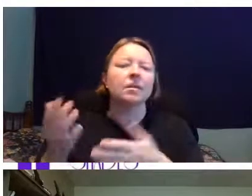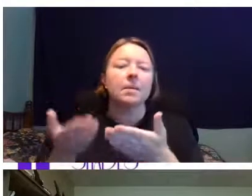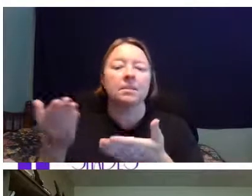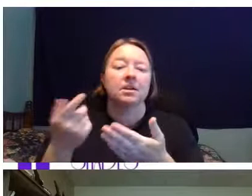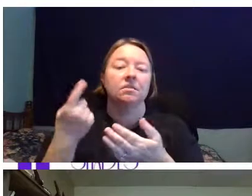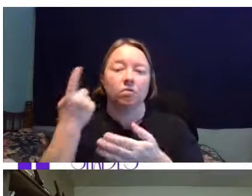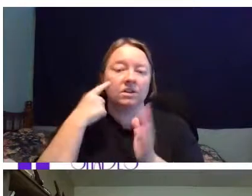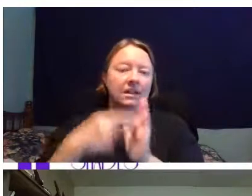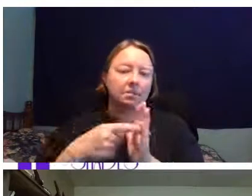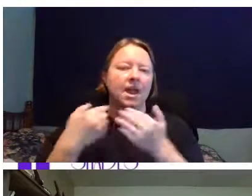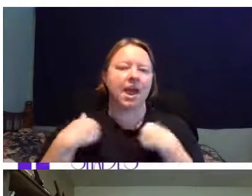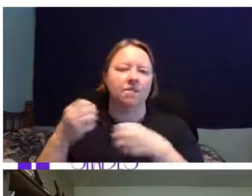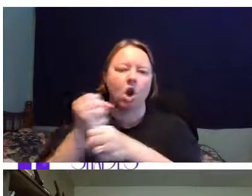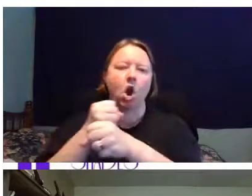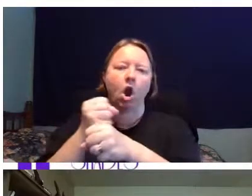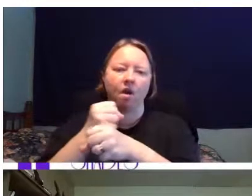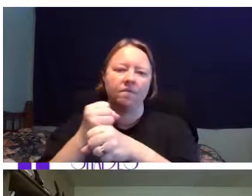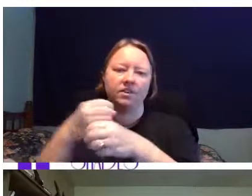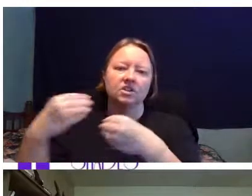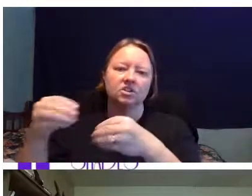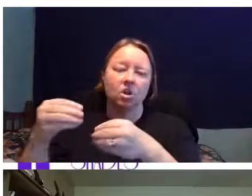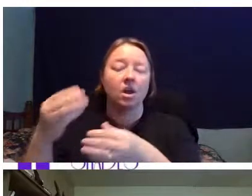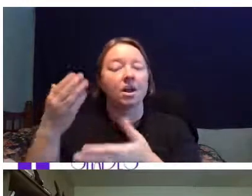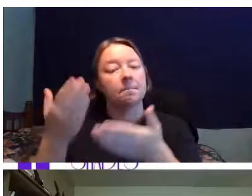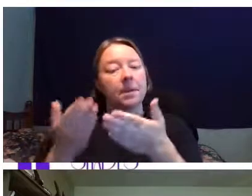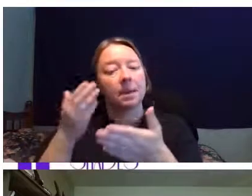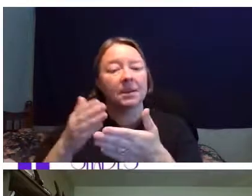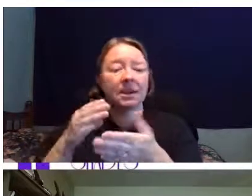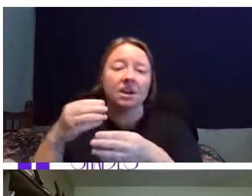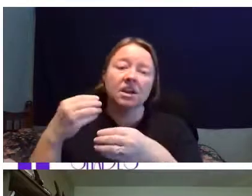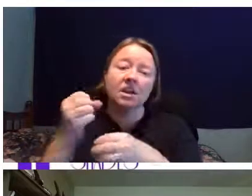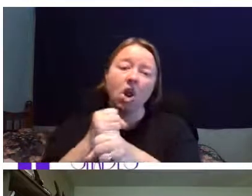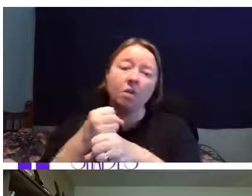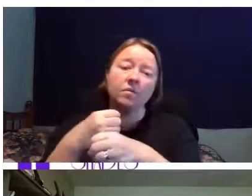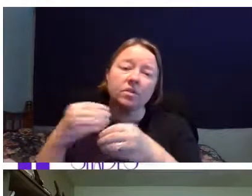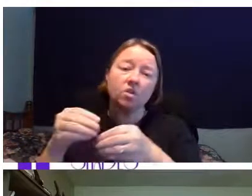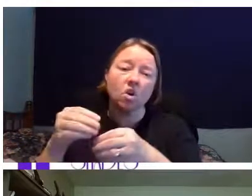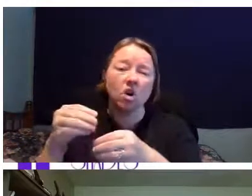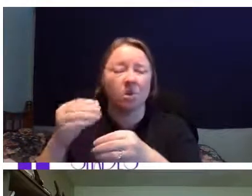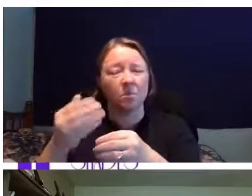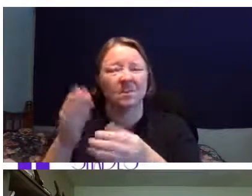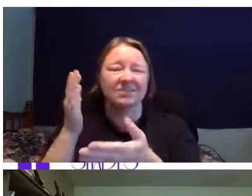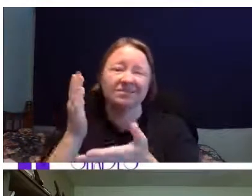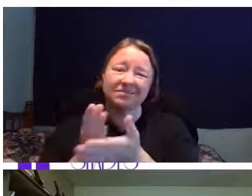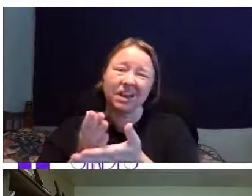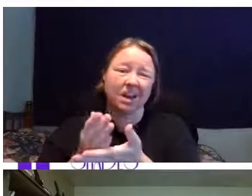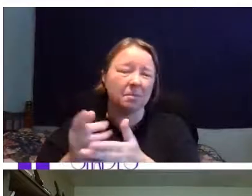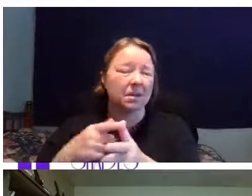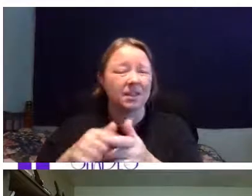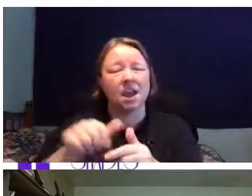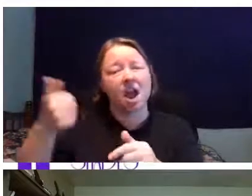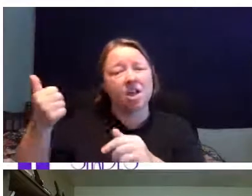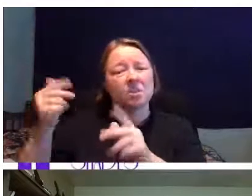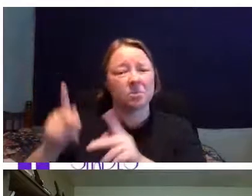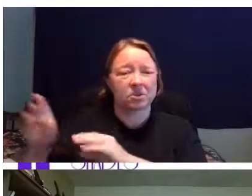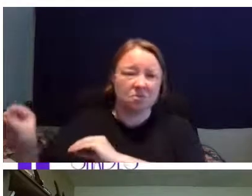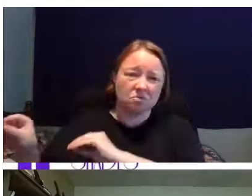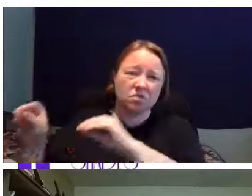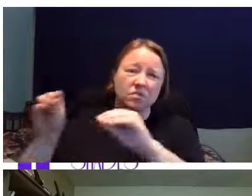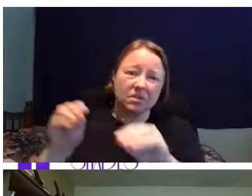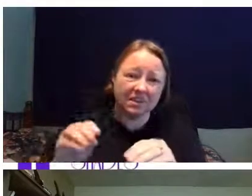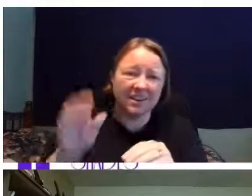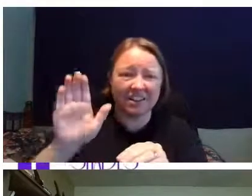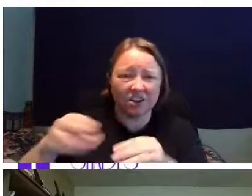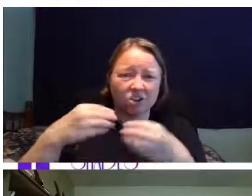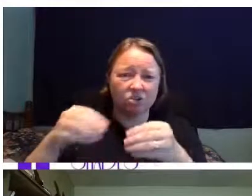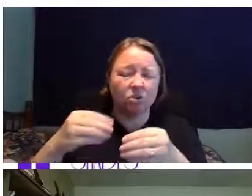and their lease might be terminated, it might end, so another tenant moves in. And then, it's a constant change